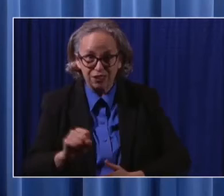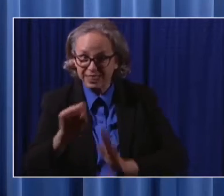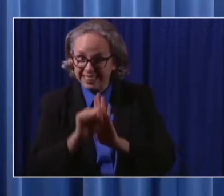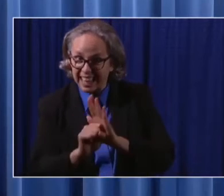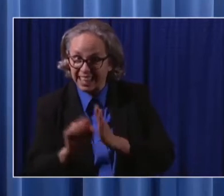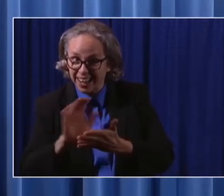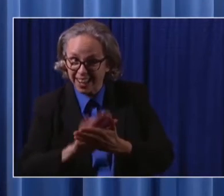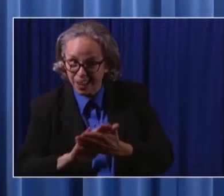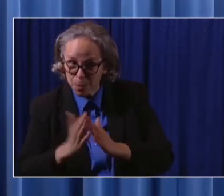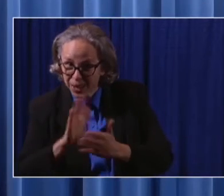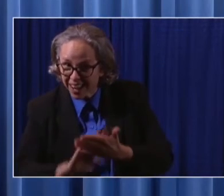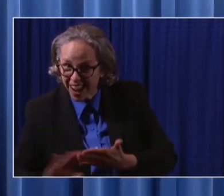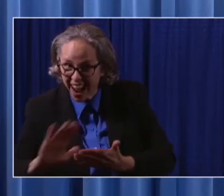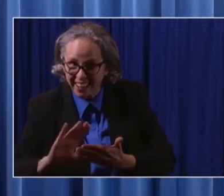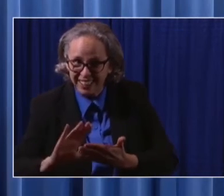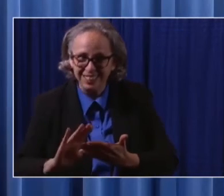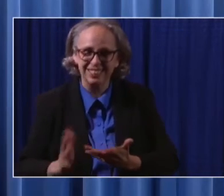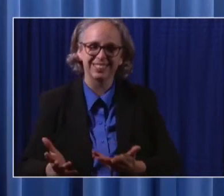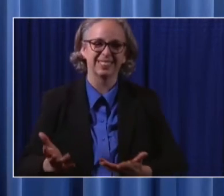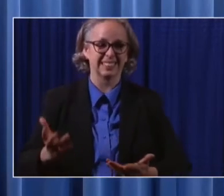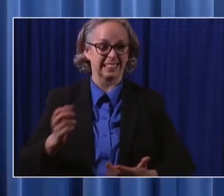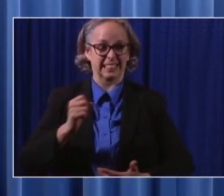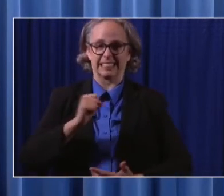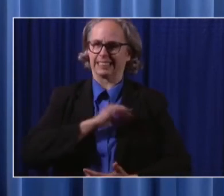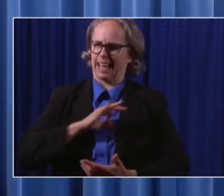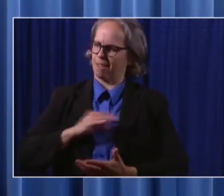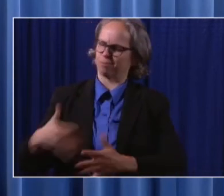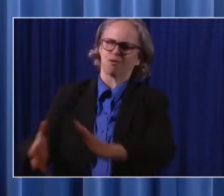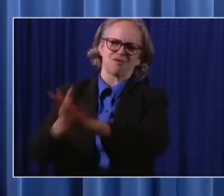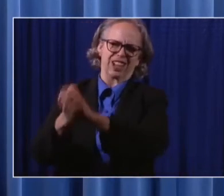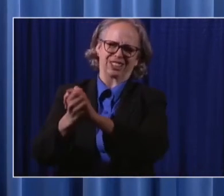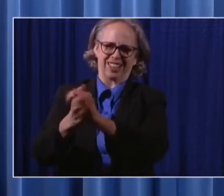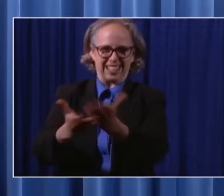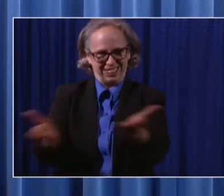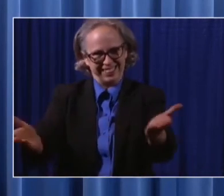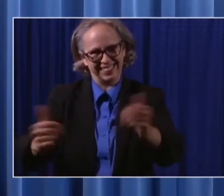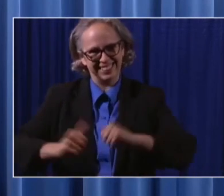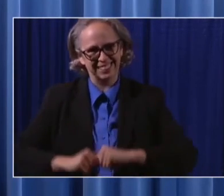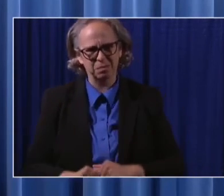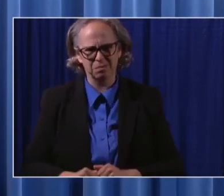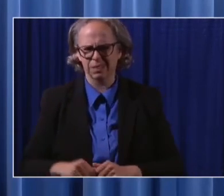College and everyone else who works there, congratulations for the great work that you all do.